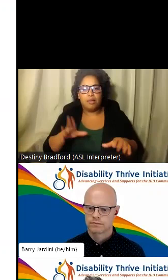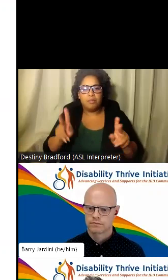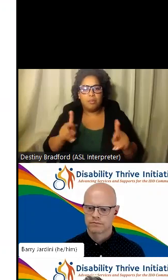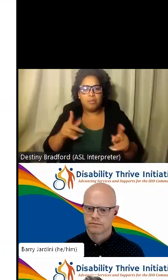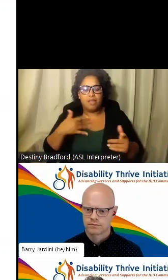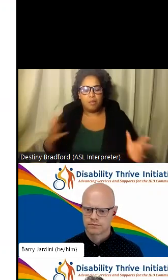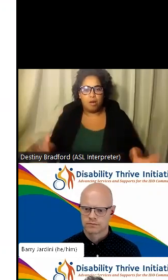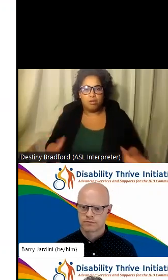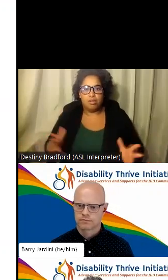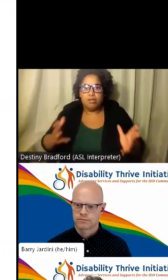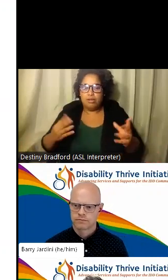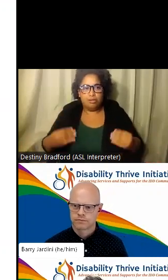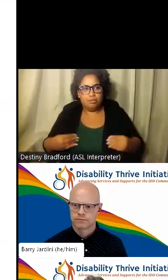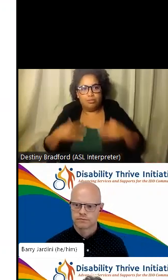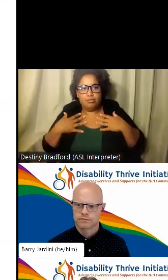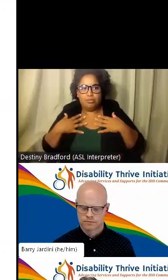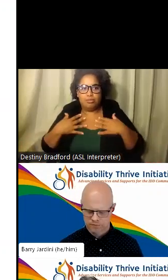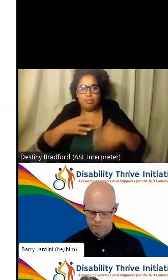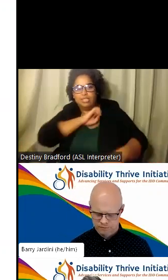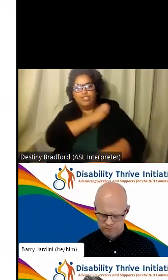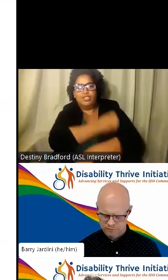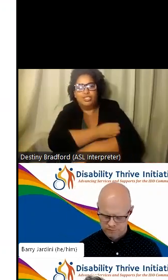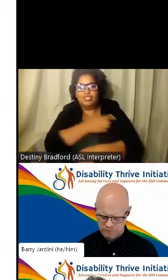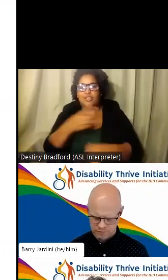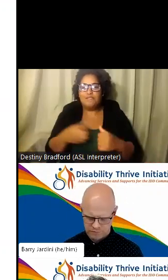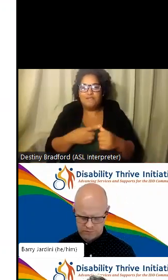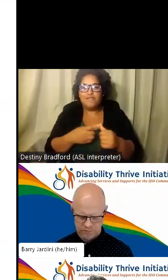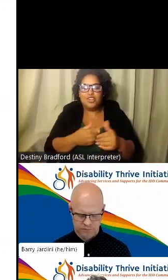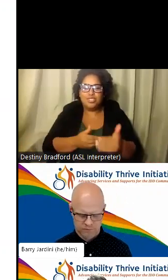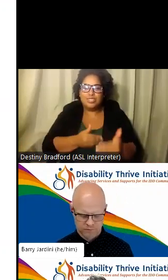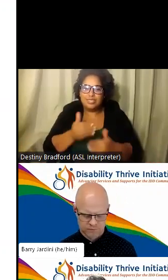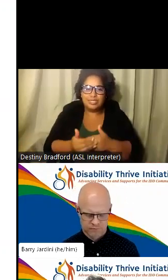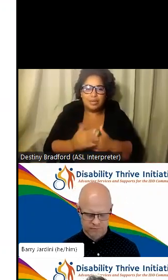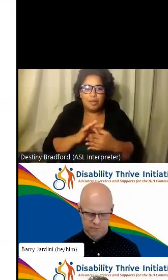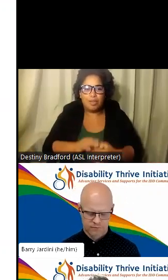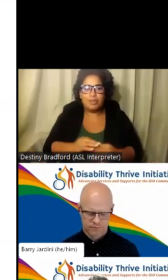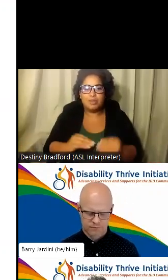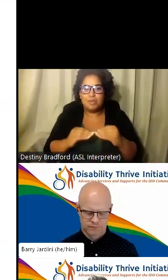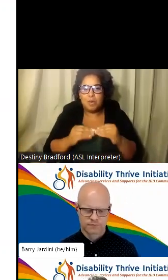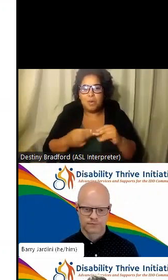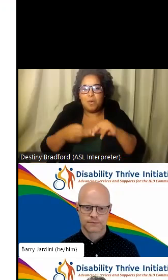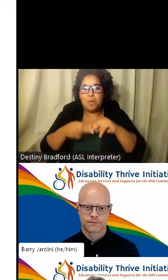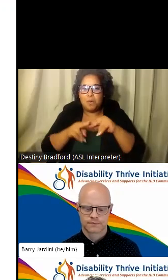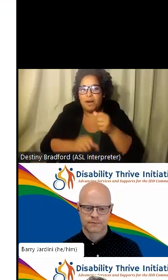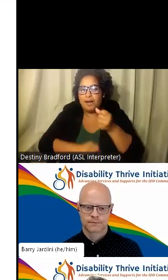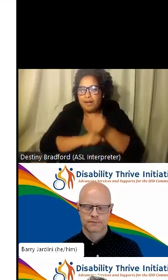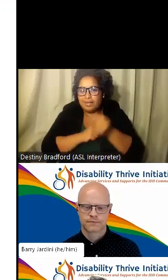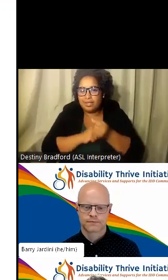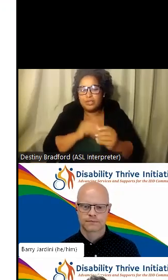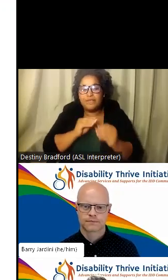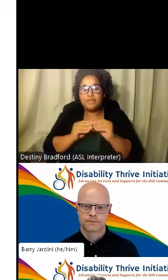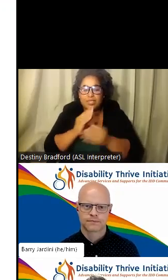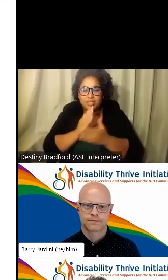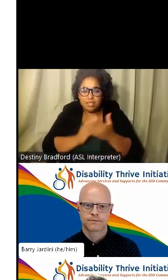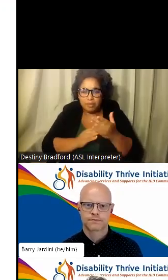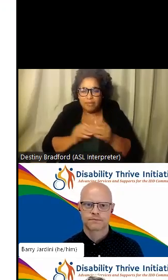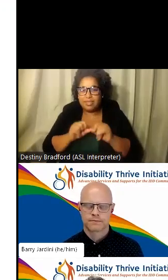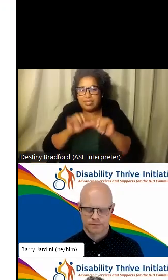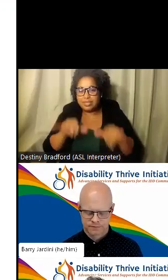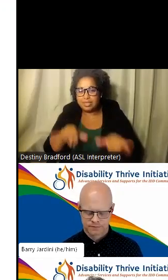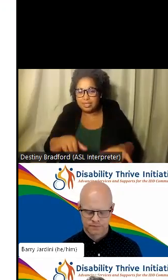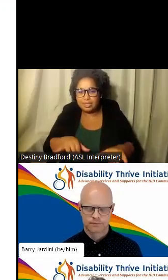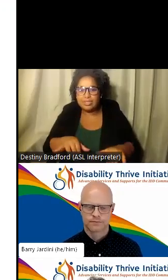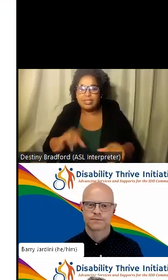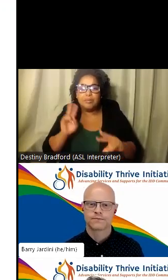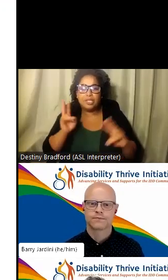energized. And this is like a first step towards more advocacy to fix some of the systemic and societal issues